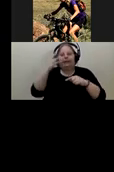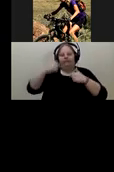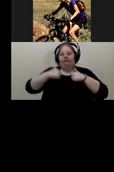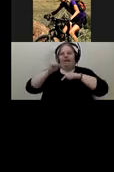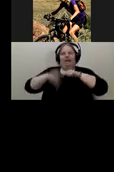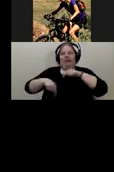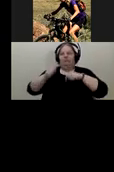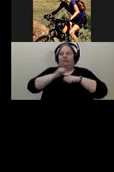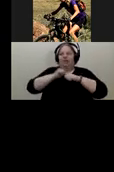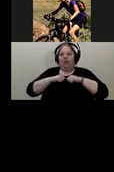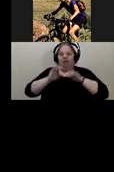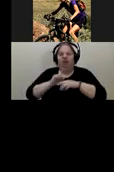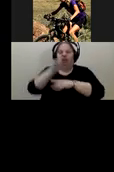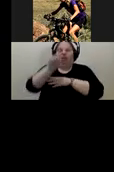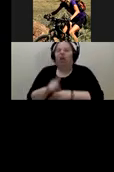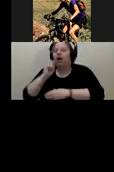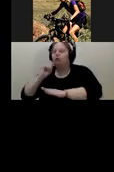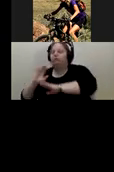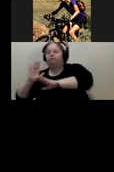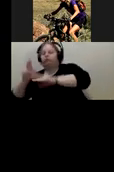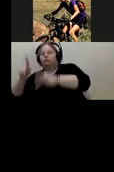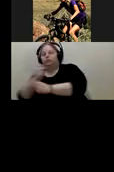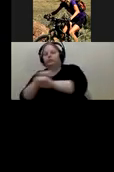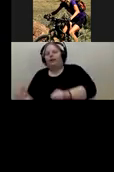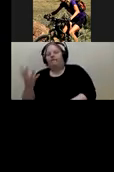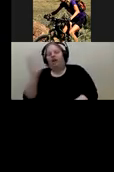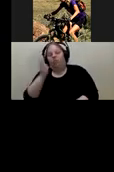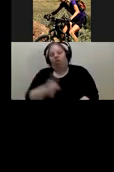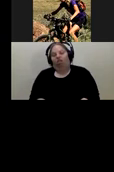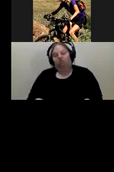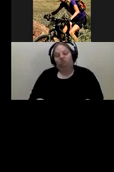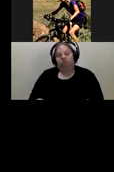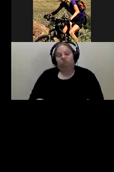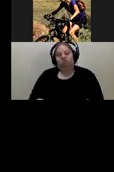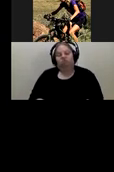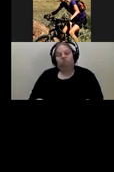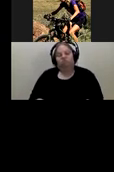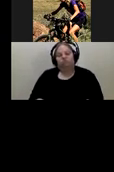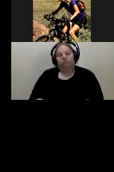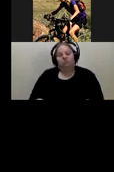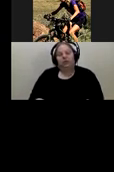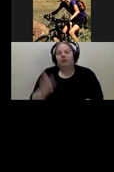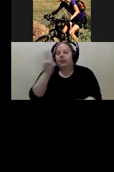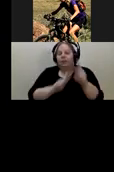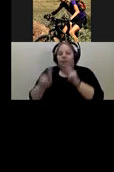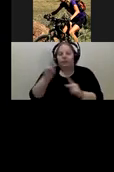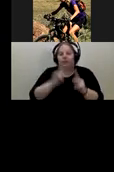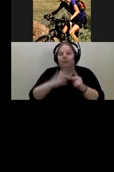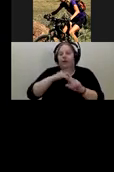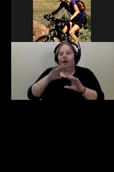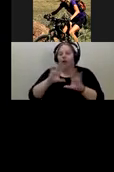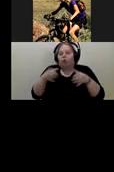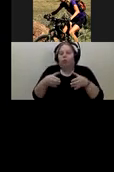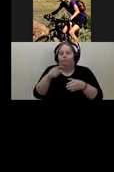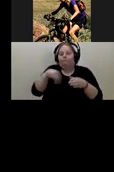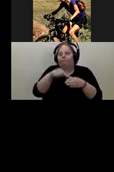it, then I'd push the person to save five people. And I had all of the people in my cohort were asking